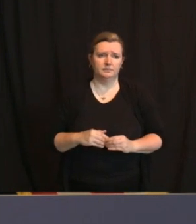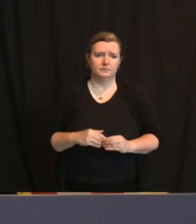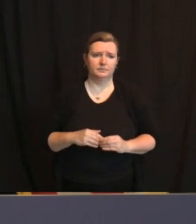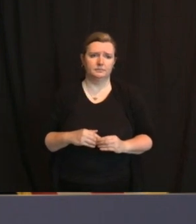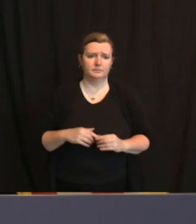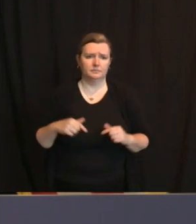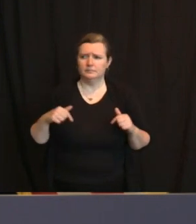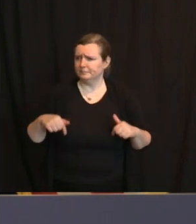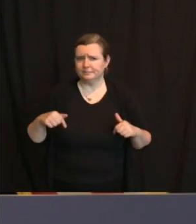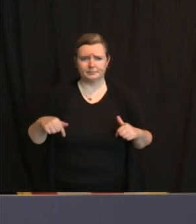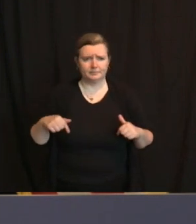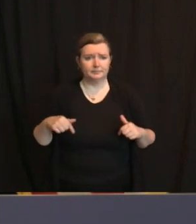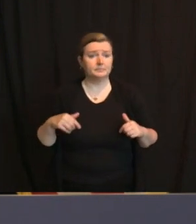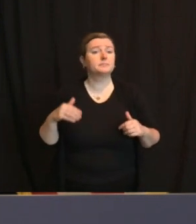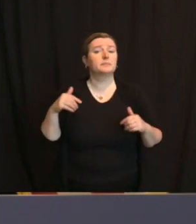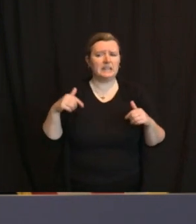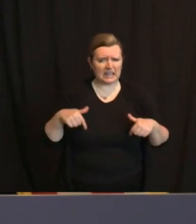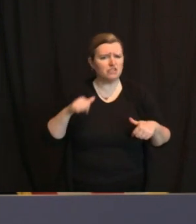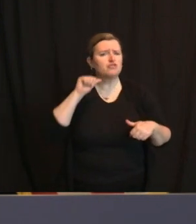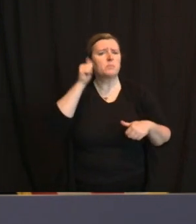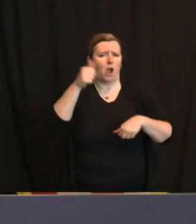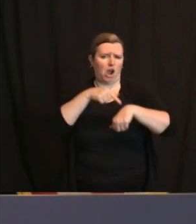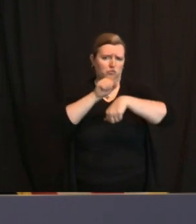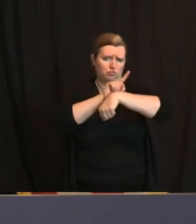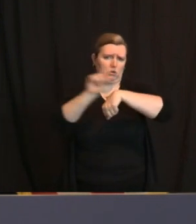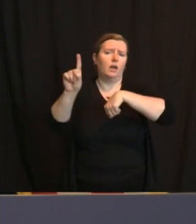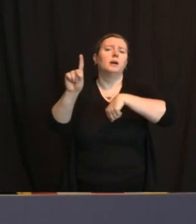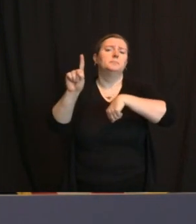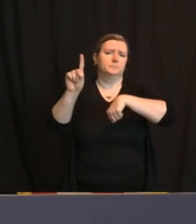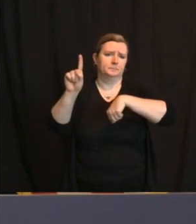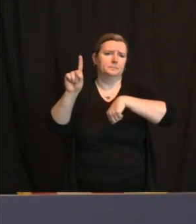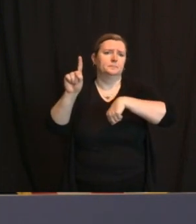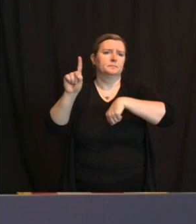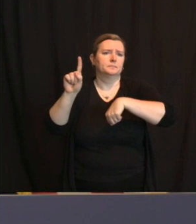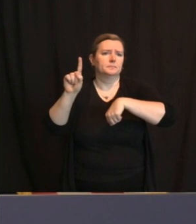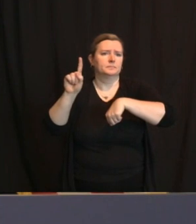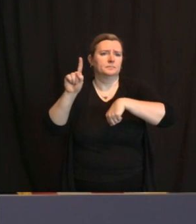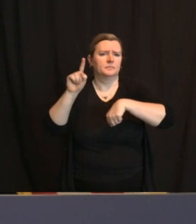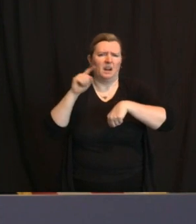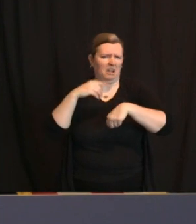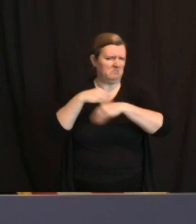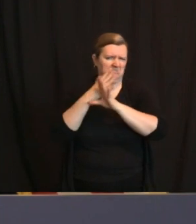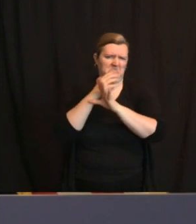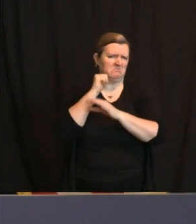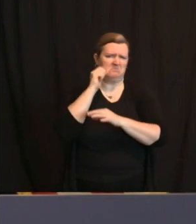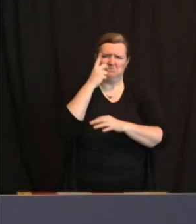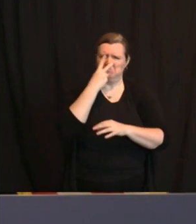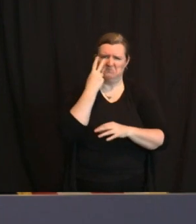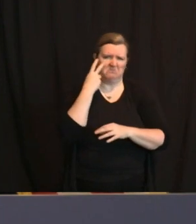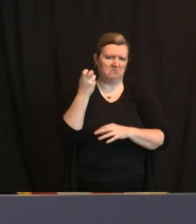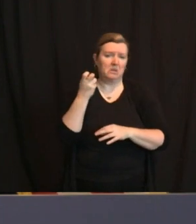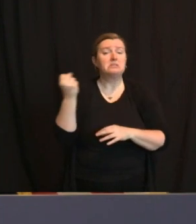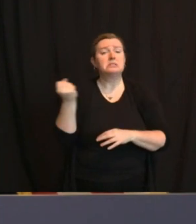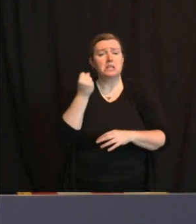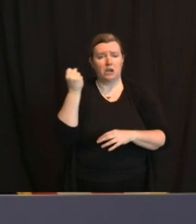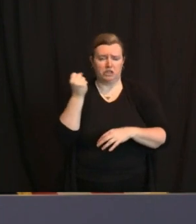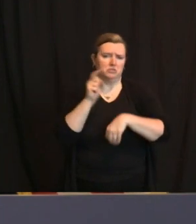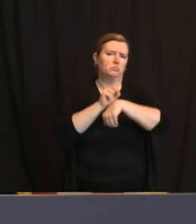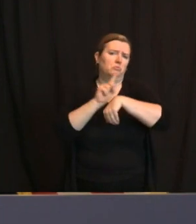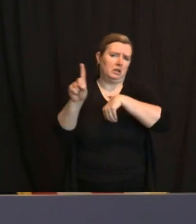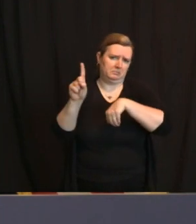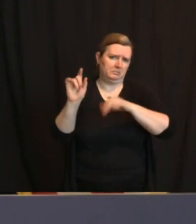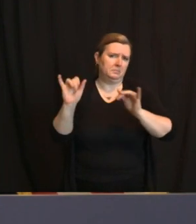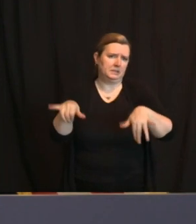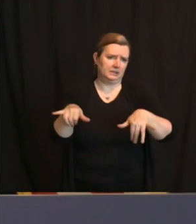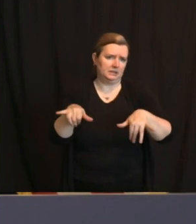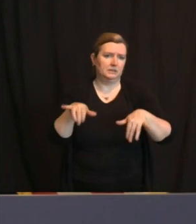Dan. We'll be here tomorrow at 1. I don't think there's a VTC. And we'll be here Saturday at 1. And Sunday will